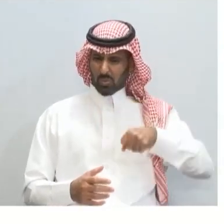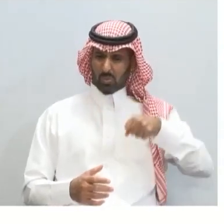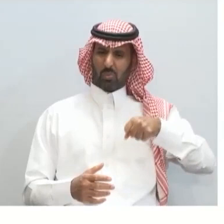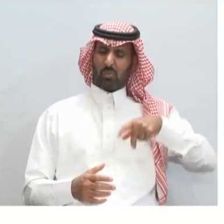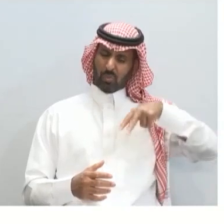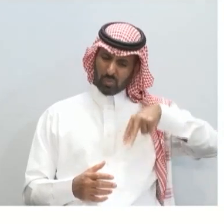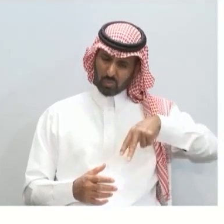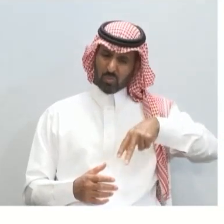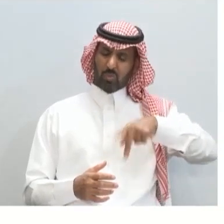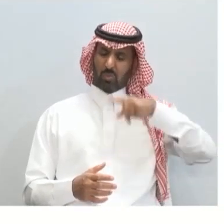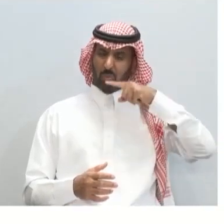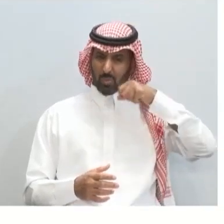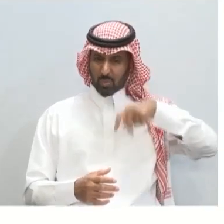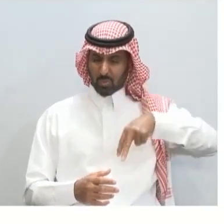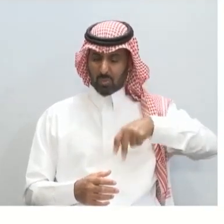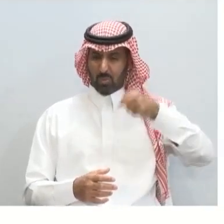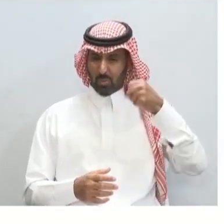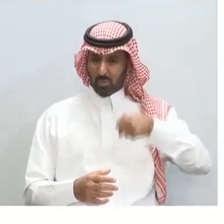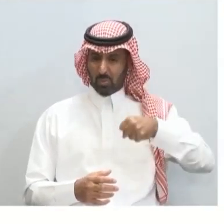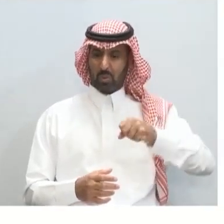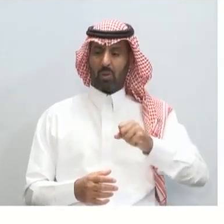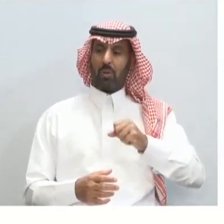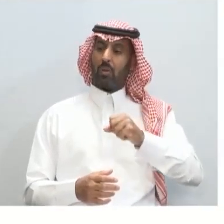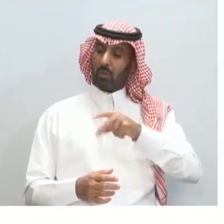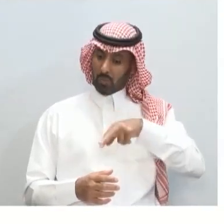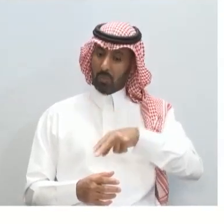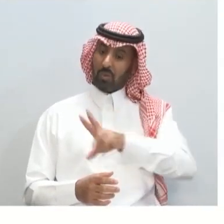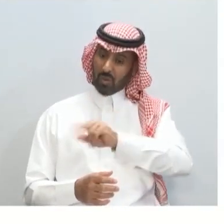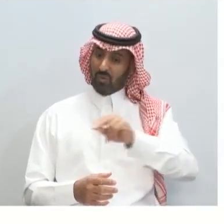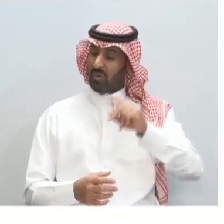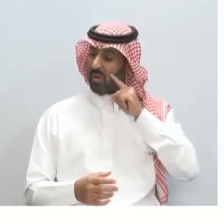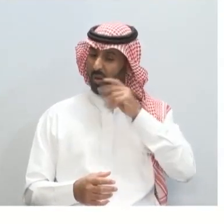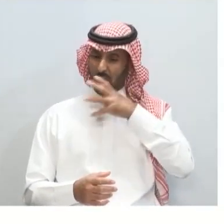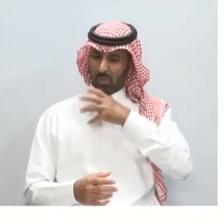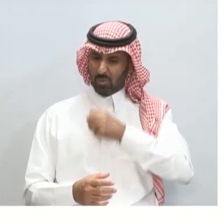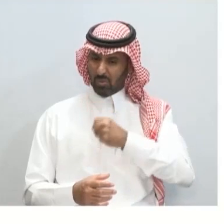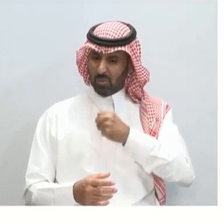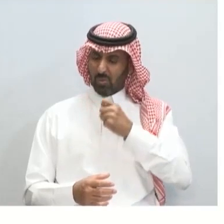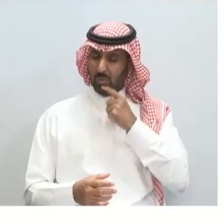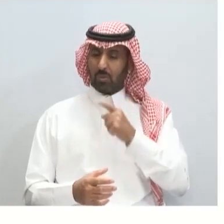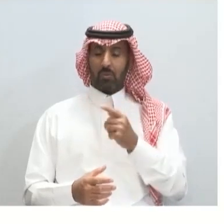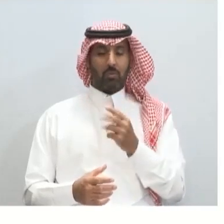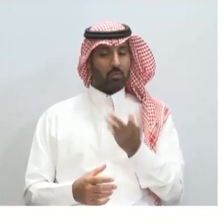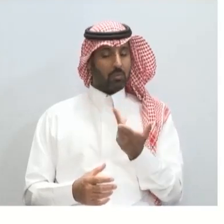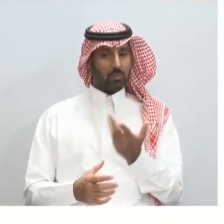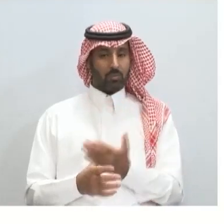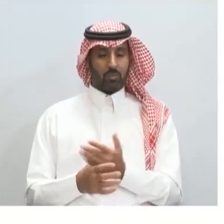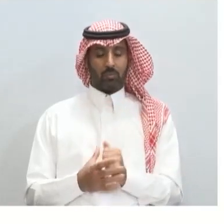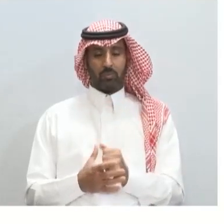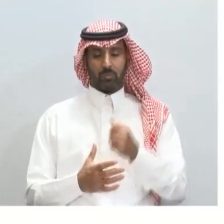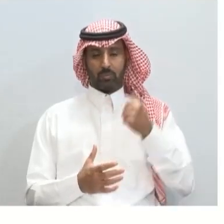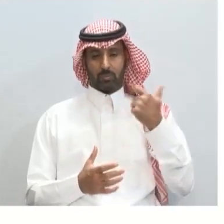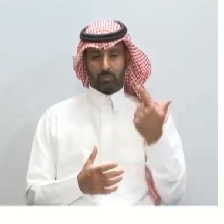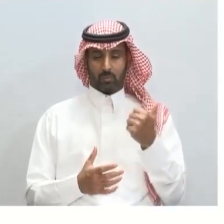walks as though he were an old man but in reality Adel is not maybe he's still a teenager number